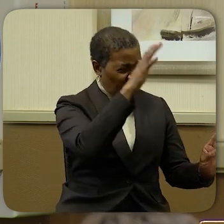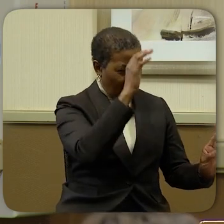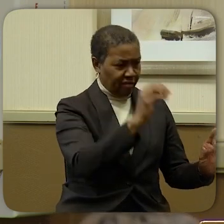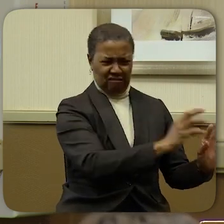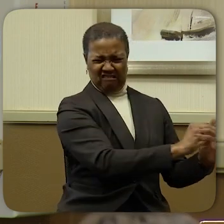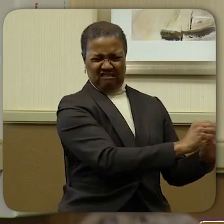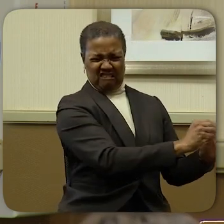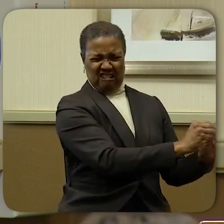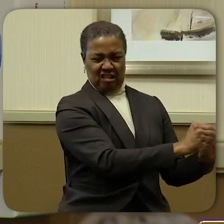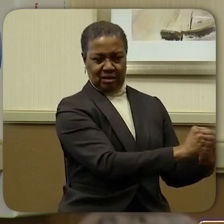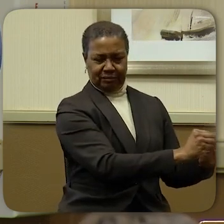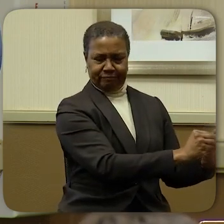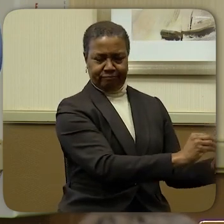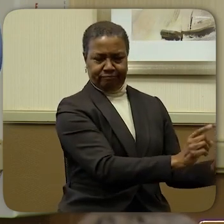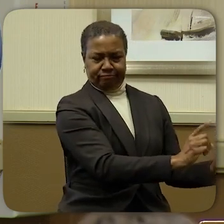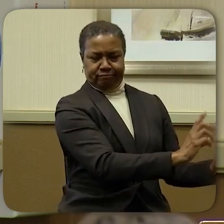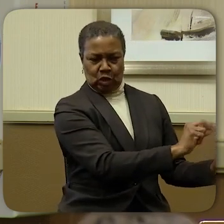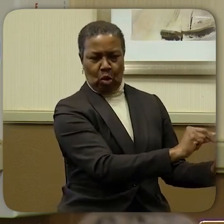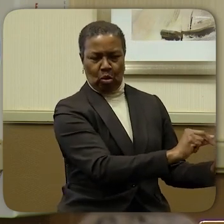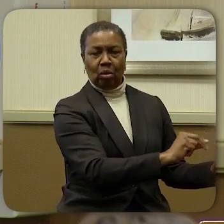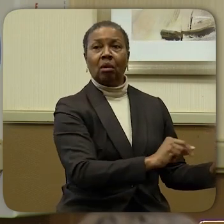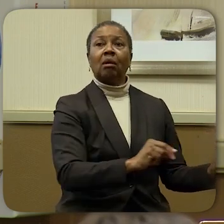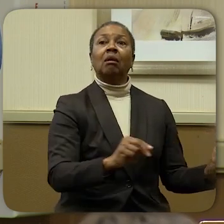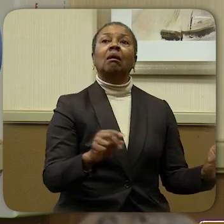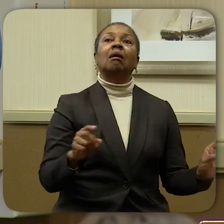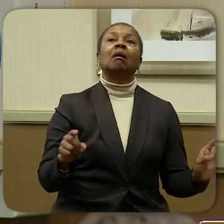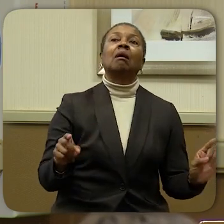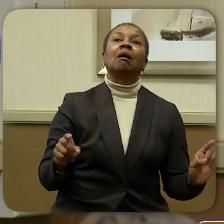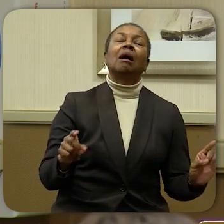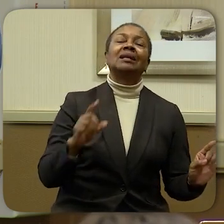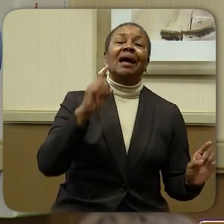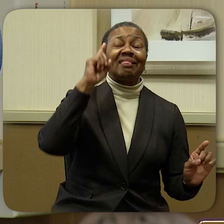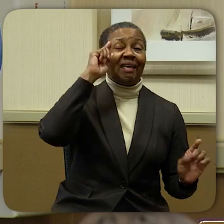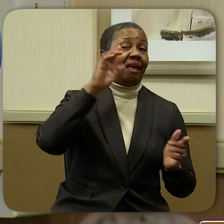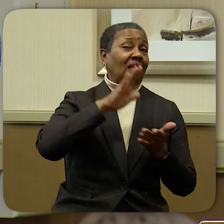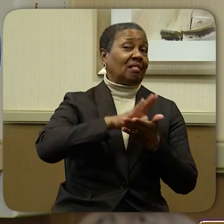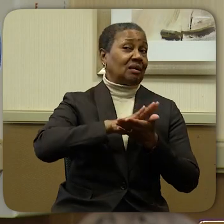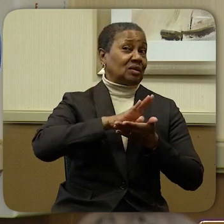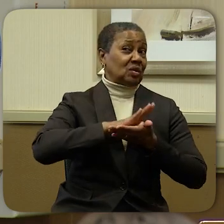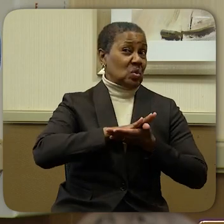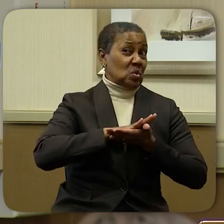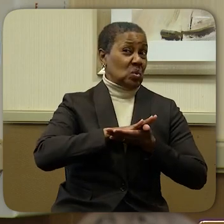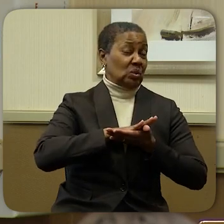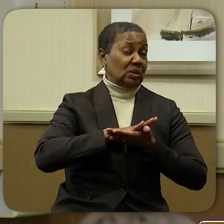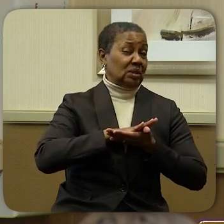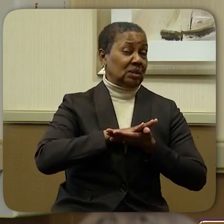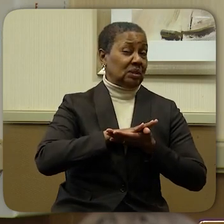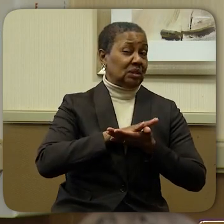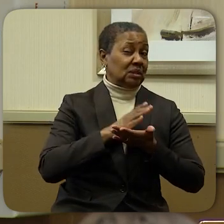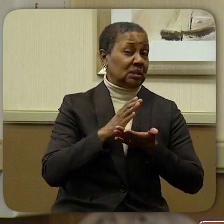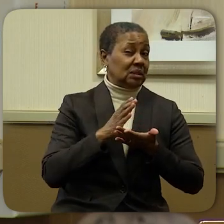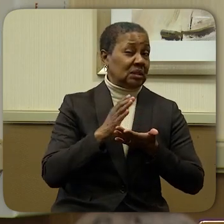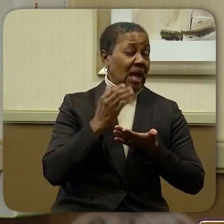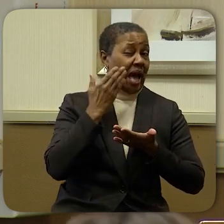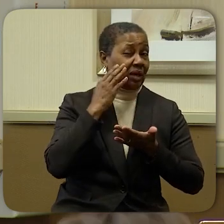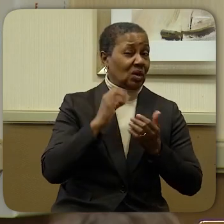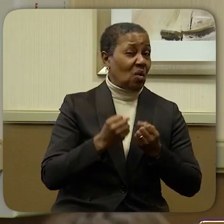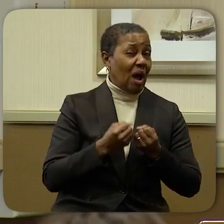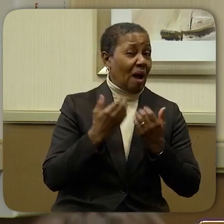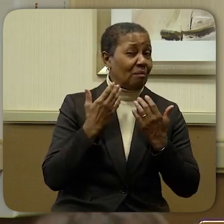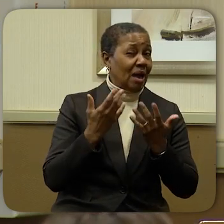father's calling me for him, you know. Been a lot, and I think the school as a school, I don't know how